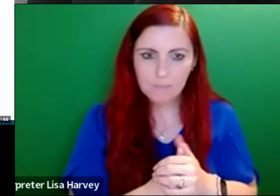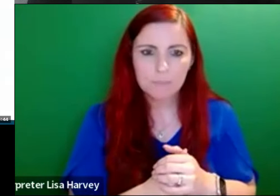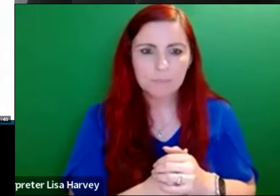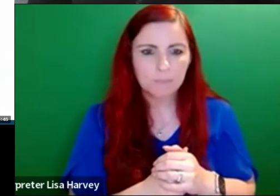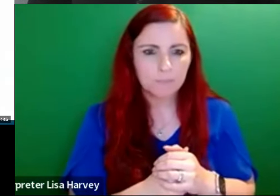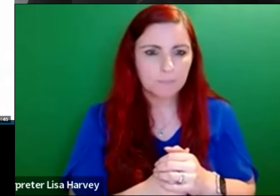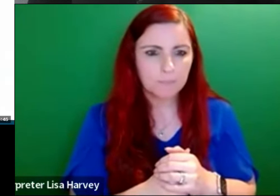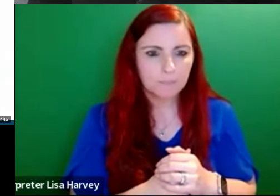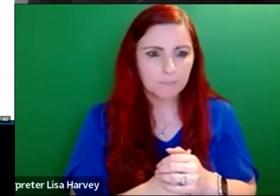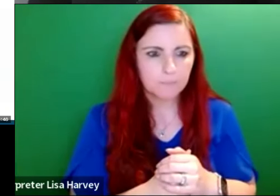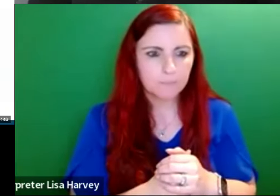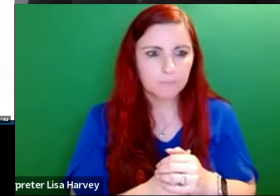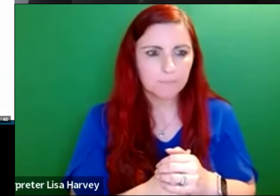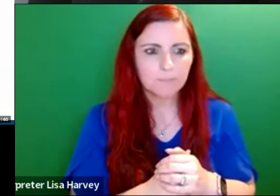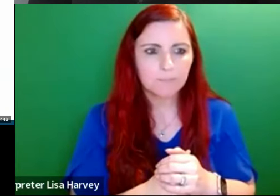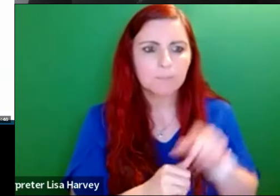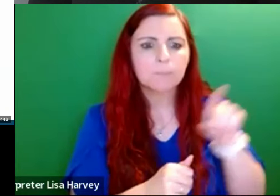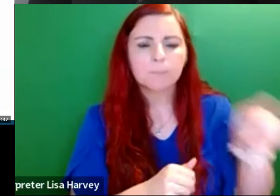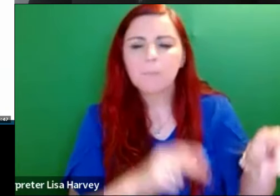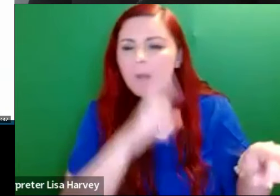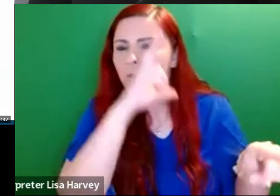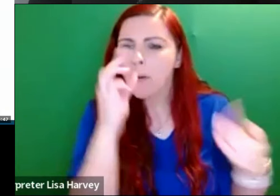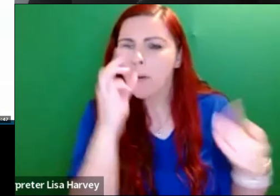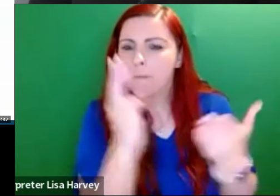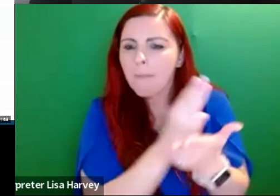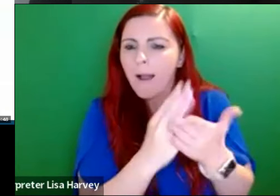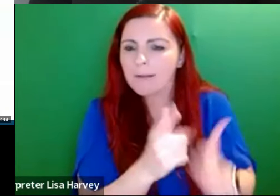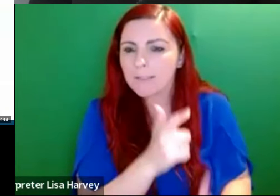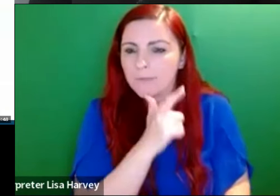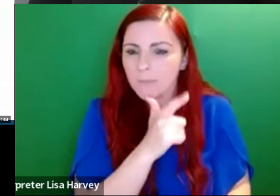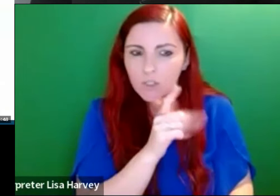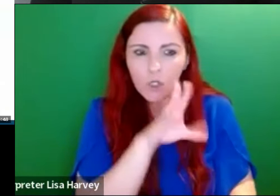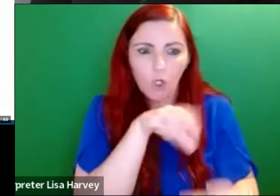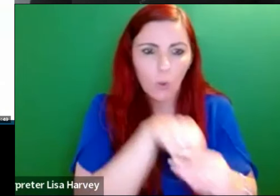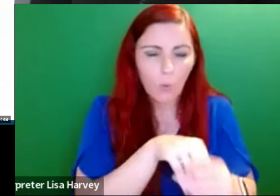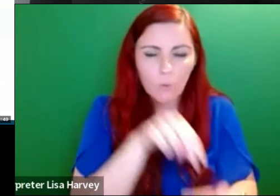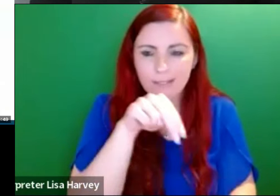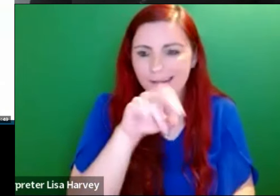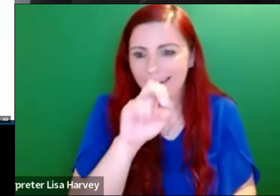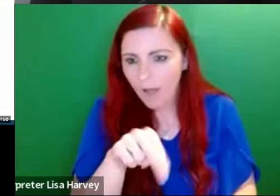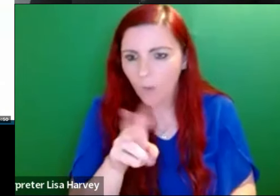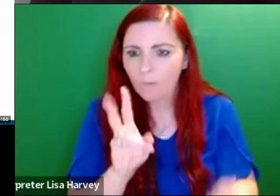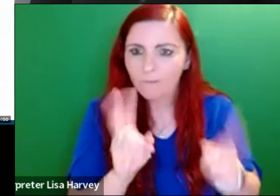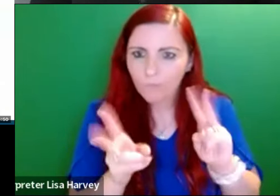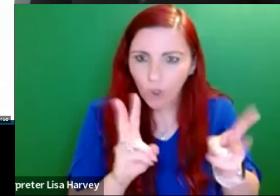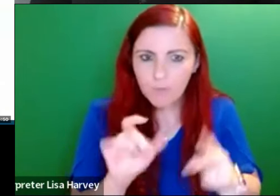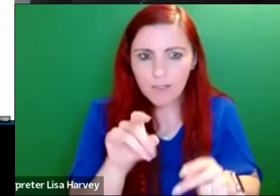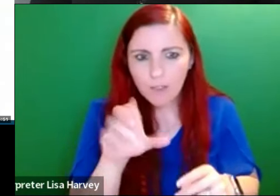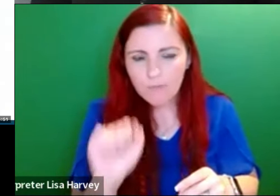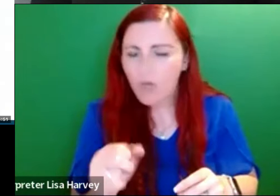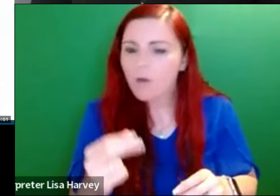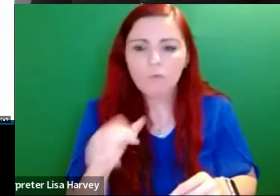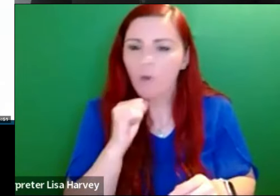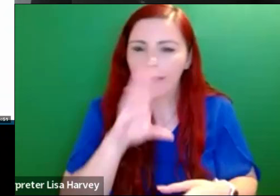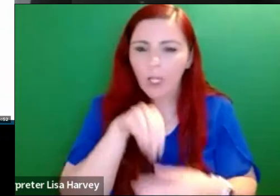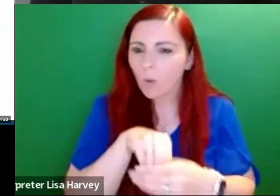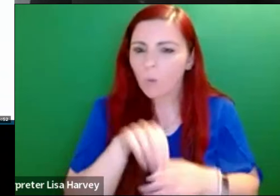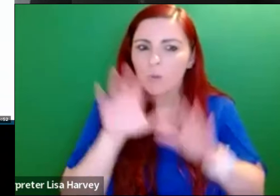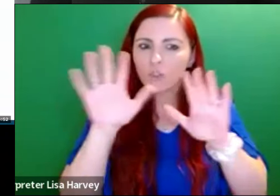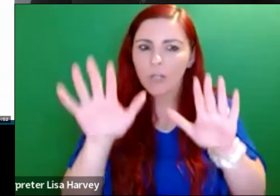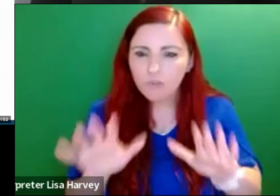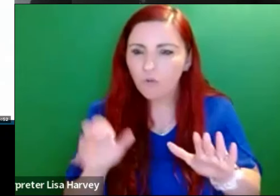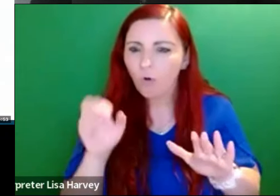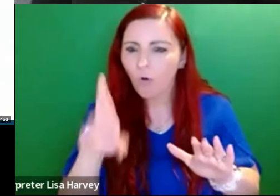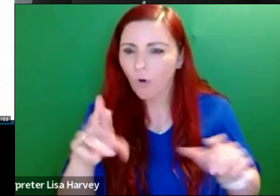Just to note, I suppose, the likes of parts of speech includes, you know, nouns, verbs, adjectives, and so on, but it doesn't include gestures and interact